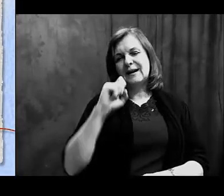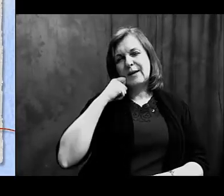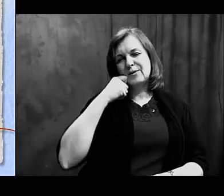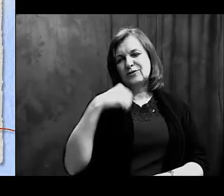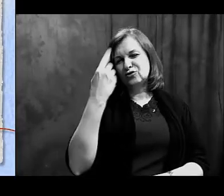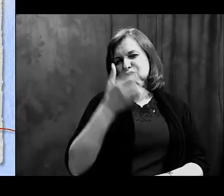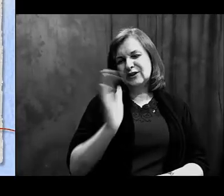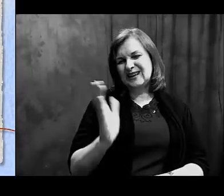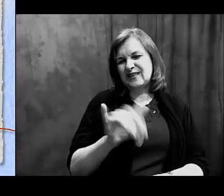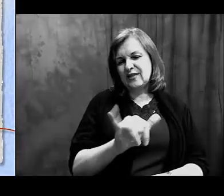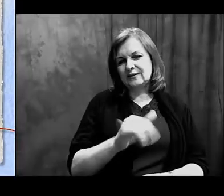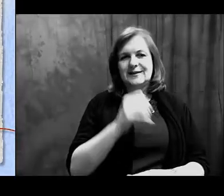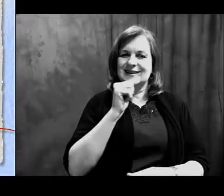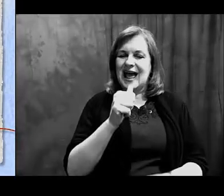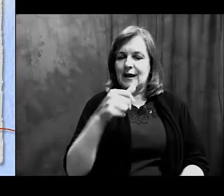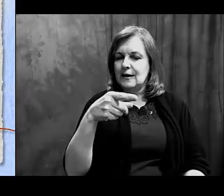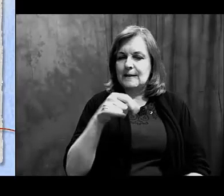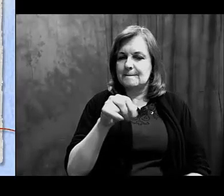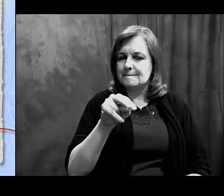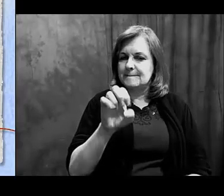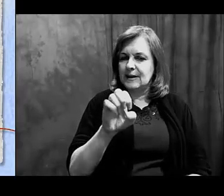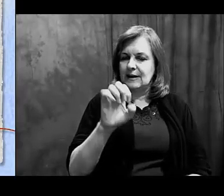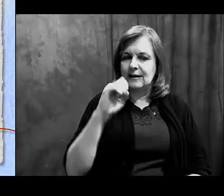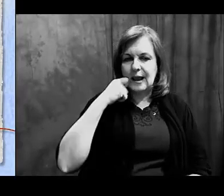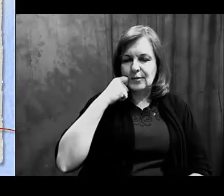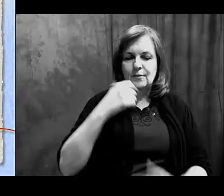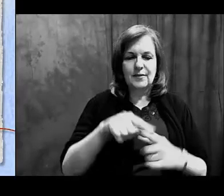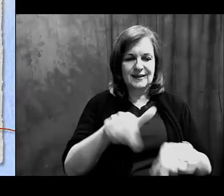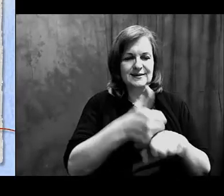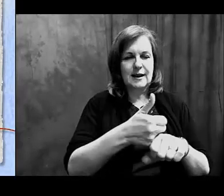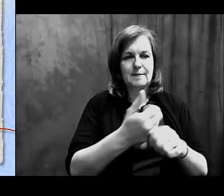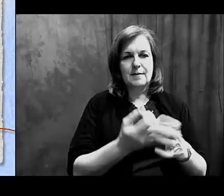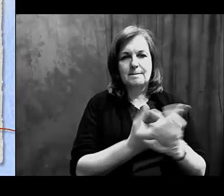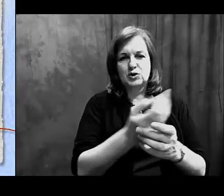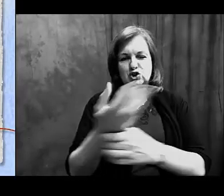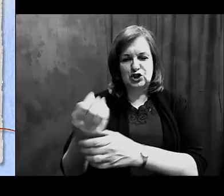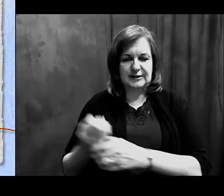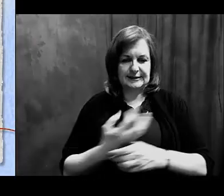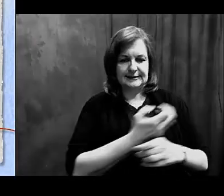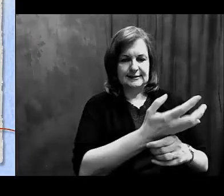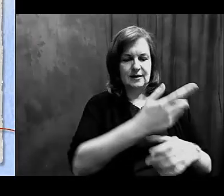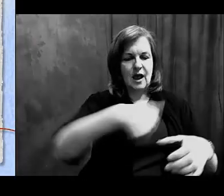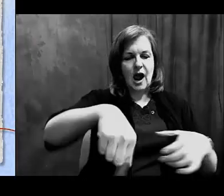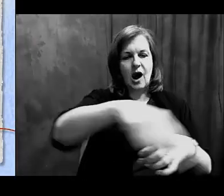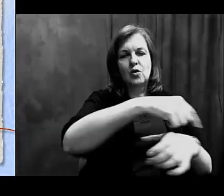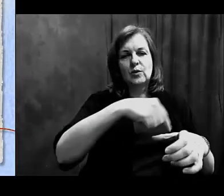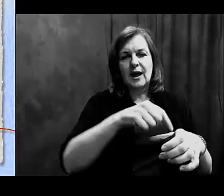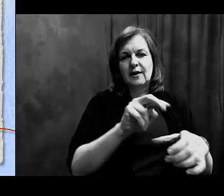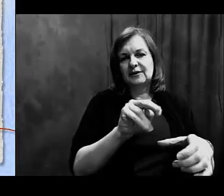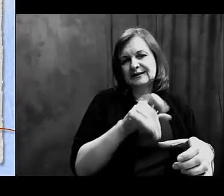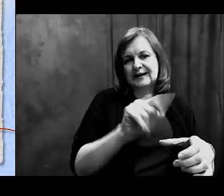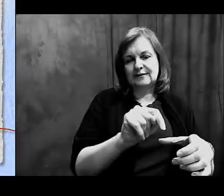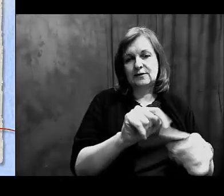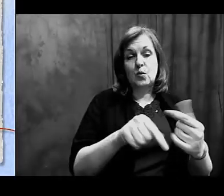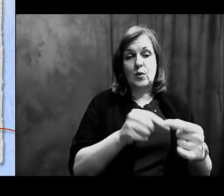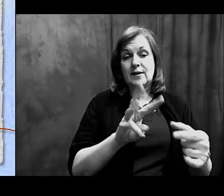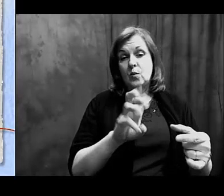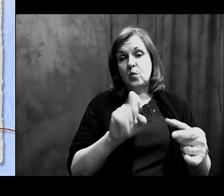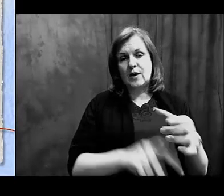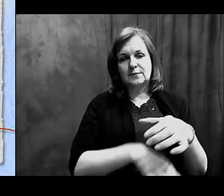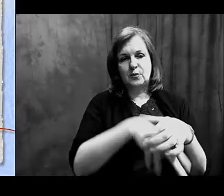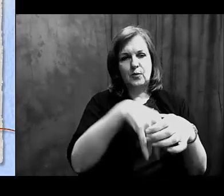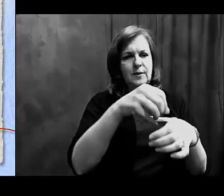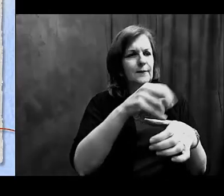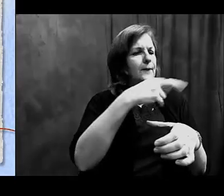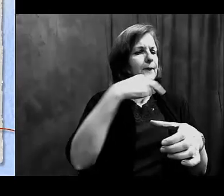things, right? They're not pineapples, but these little bush things. And then they surrounded the nest. When the bee